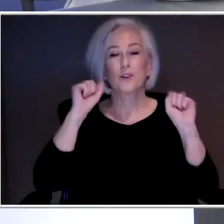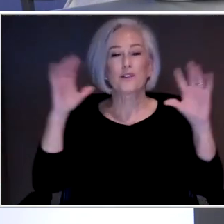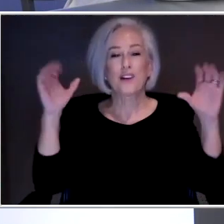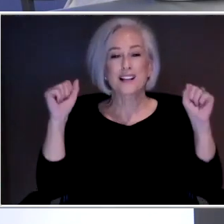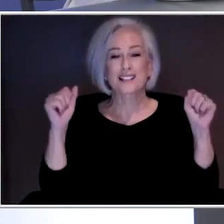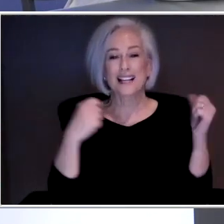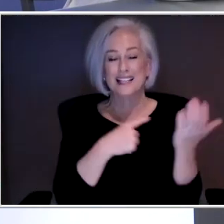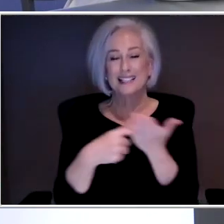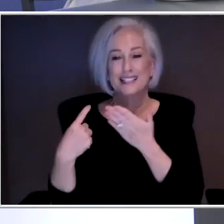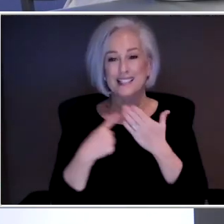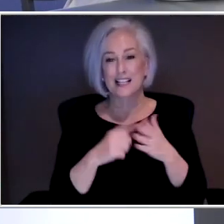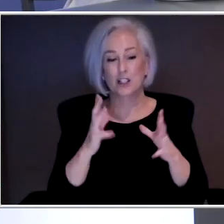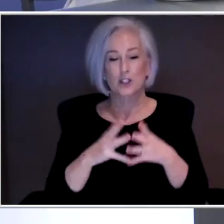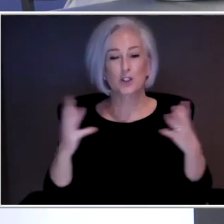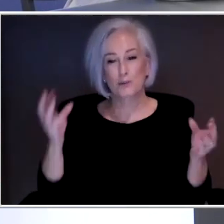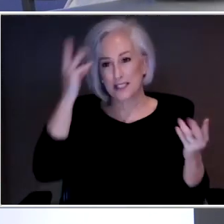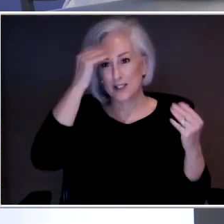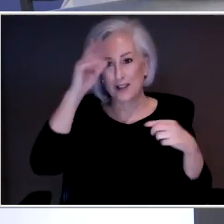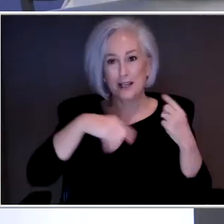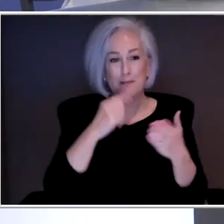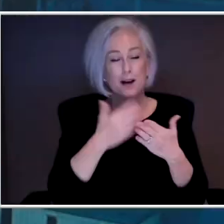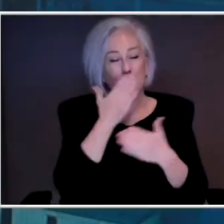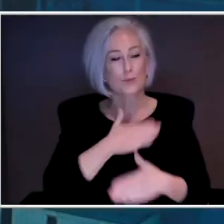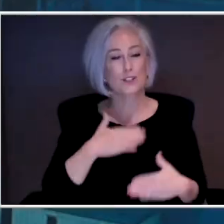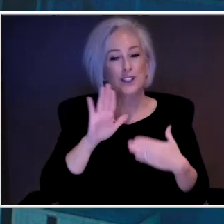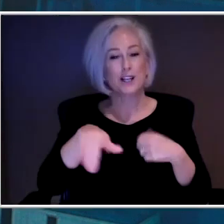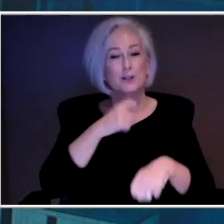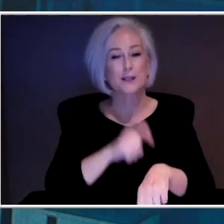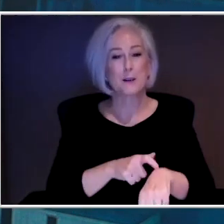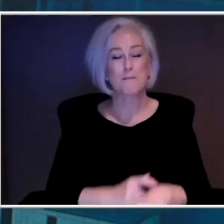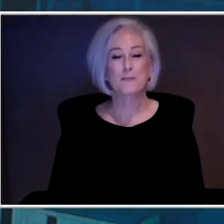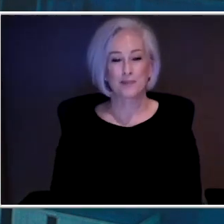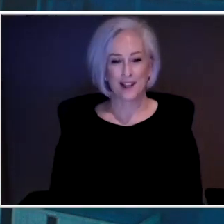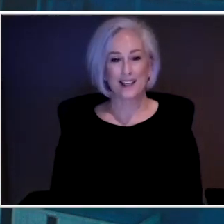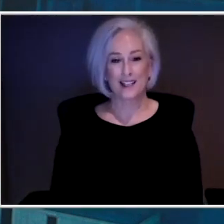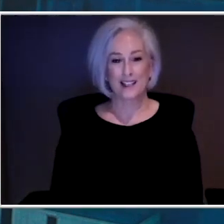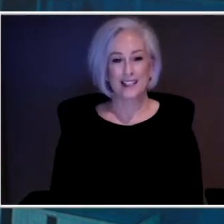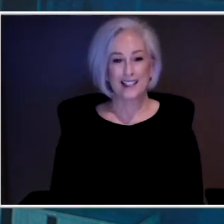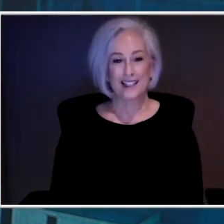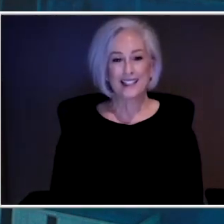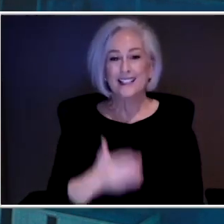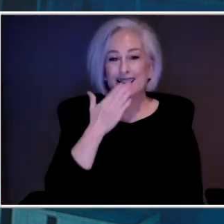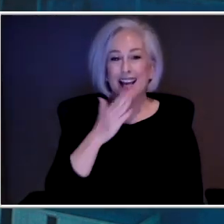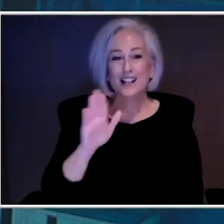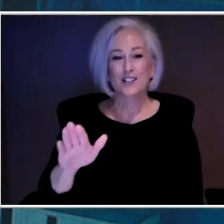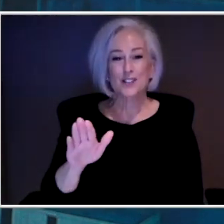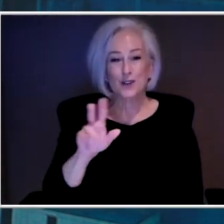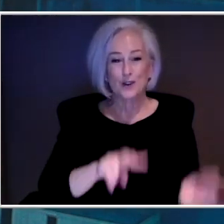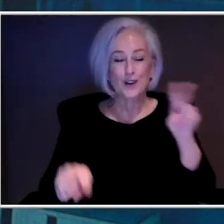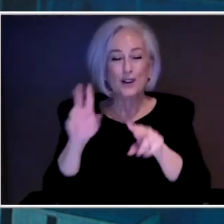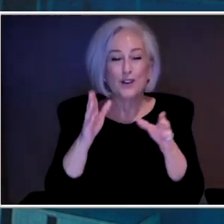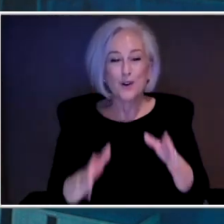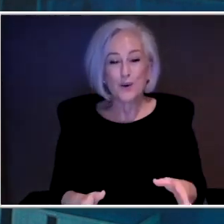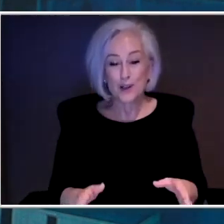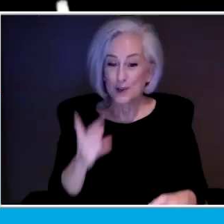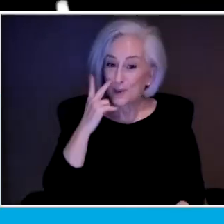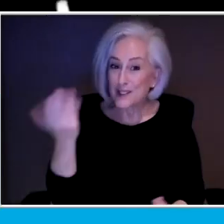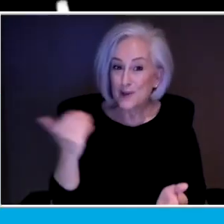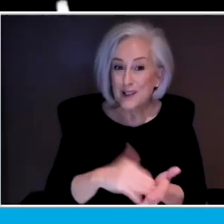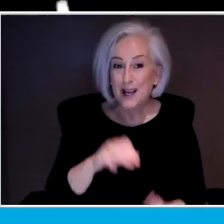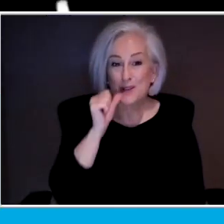much to think about. We really appreciate your time. Yeah, thank you. And thank you to our viewers for being with us today. We will see you right back here tomorrow